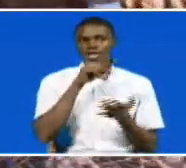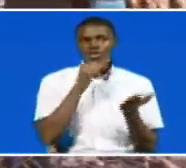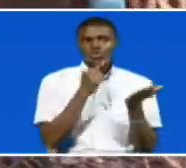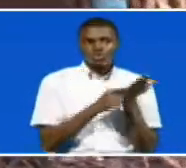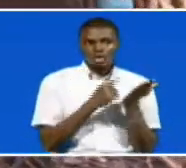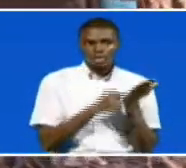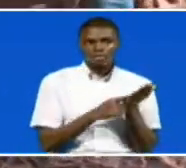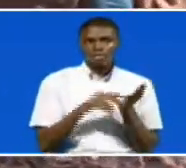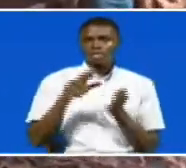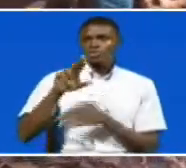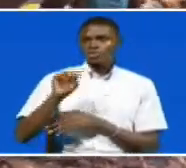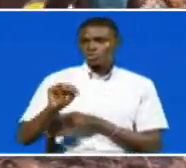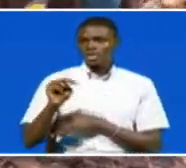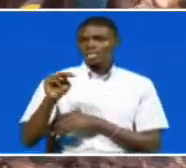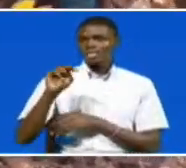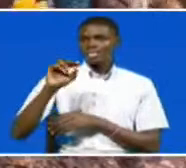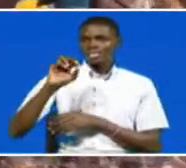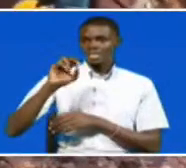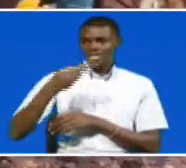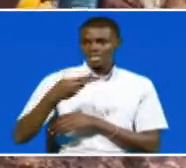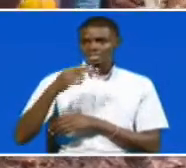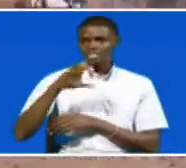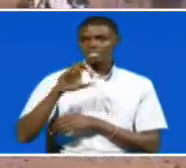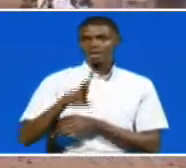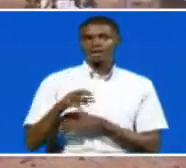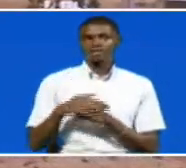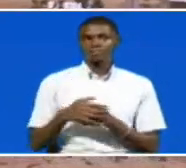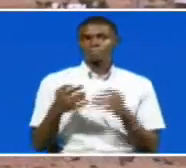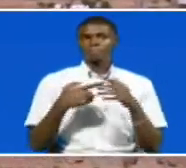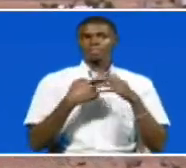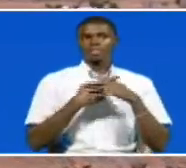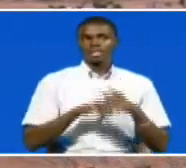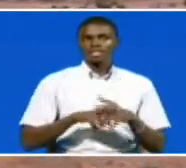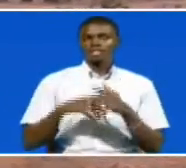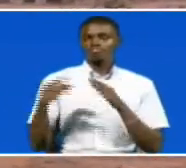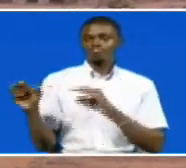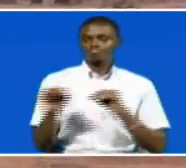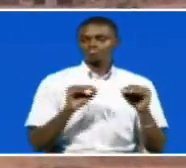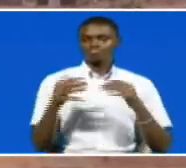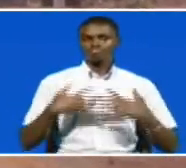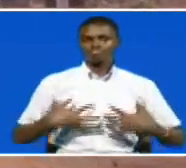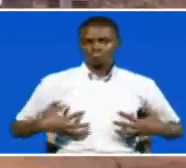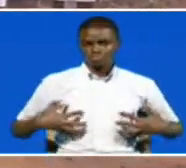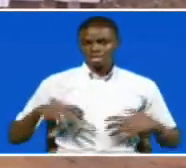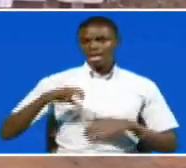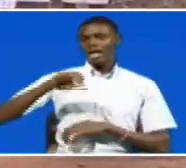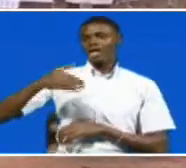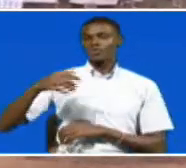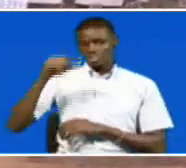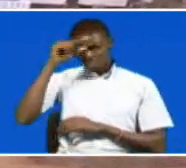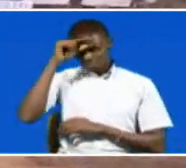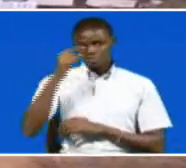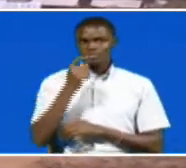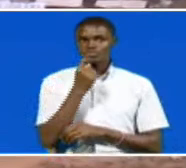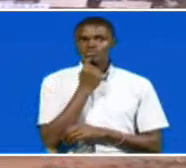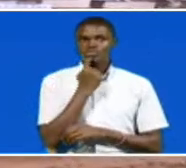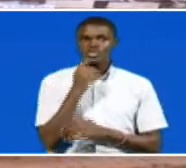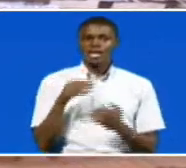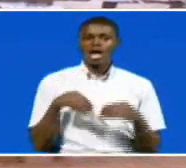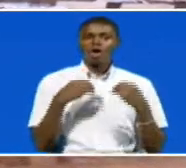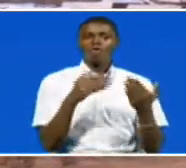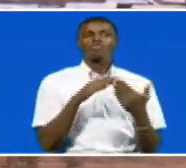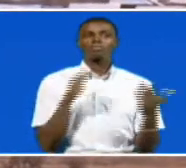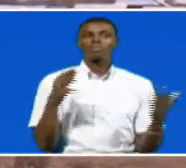the UNHCR started resettling some of the refugees. The county government of Turkana offered more